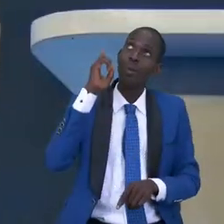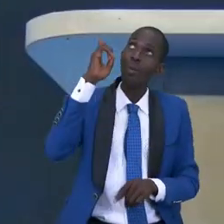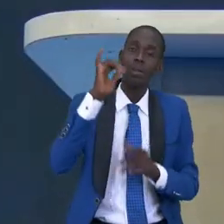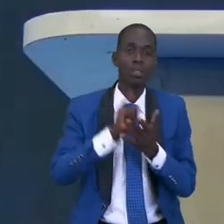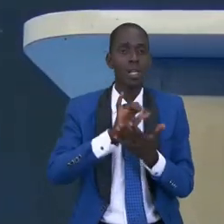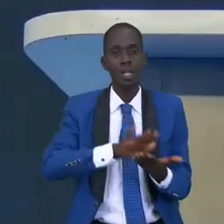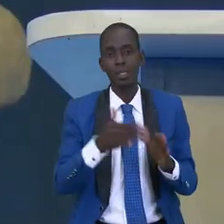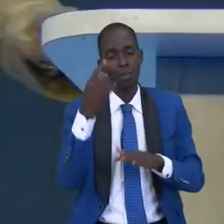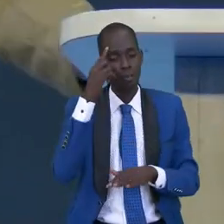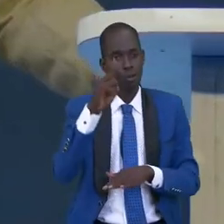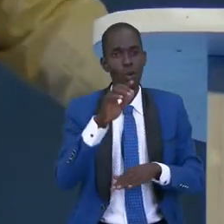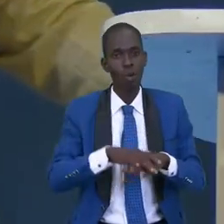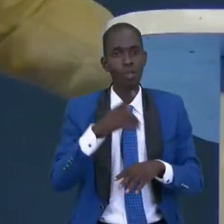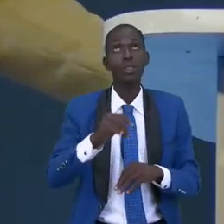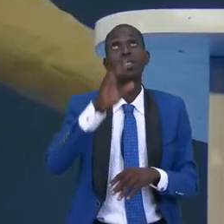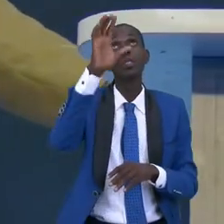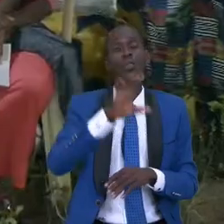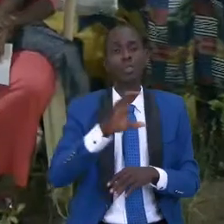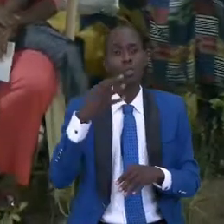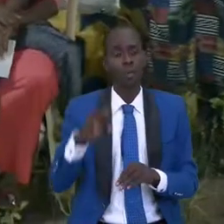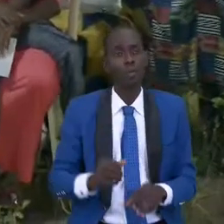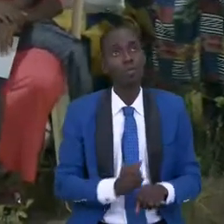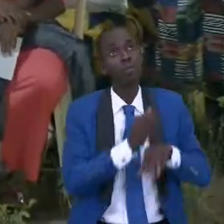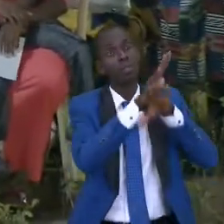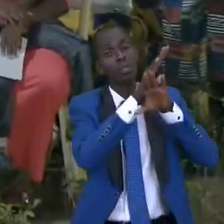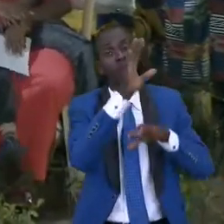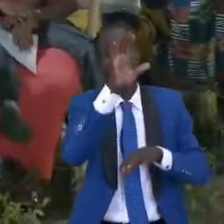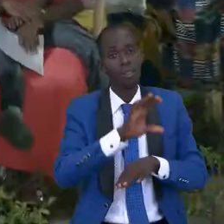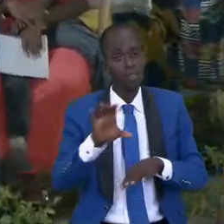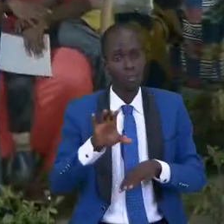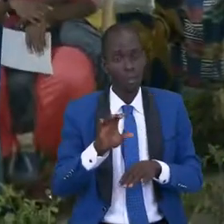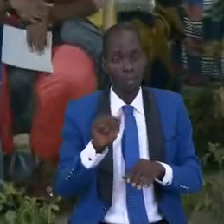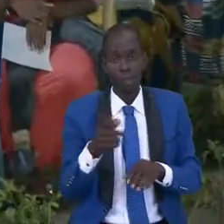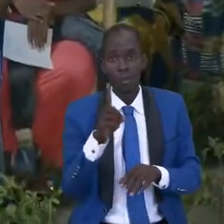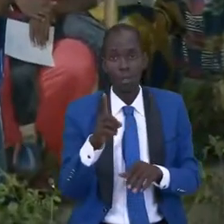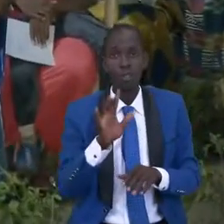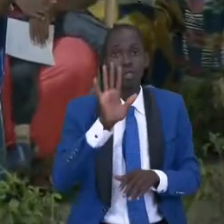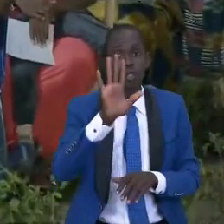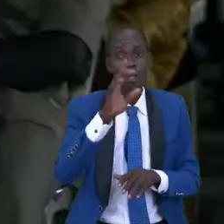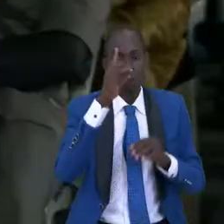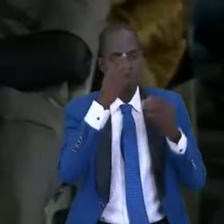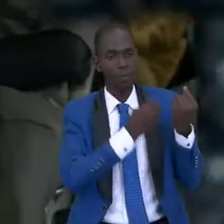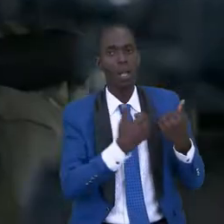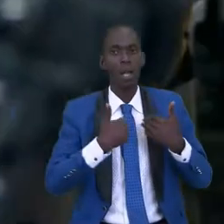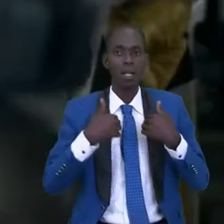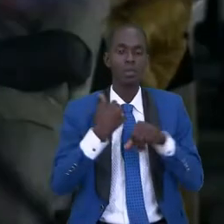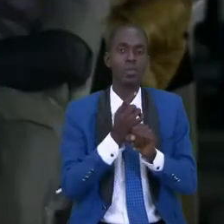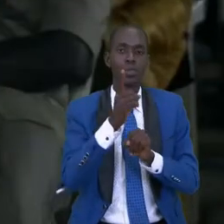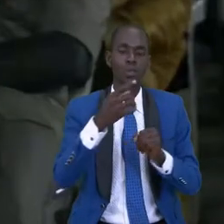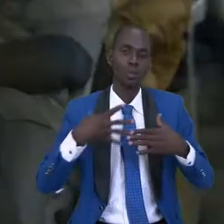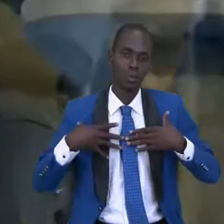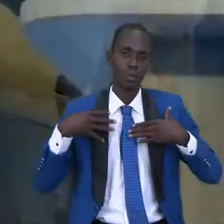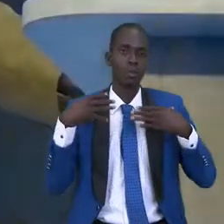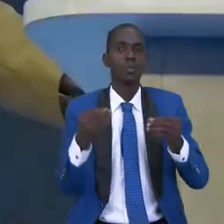on the cross of Calvary. Anybody there? Your faith has made you whole.